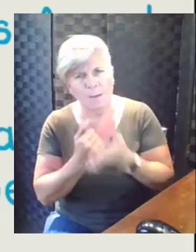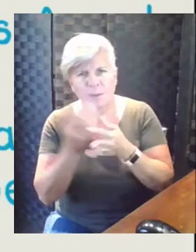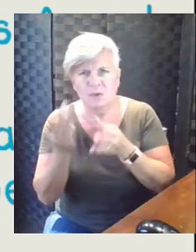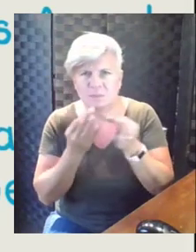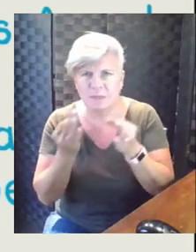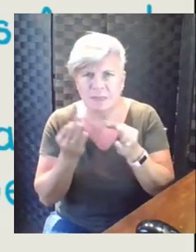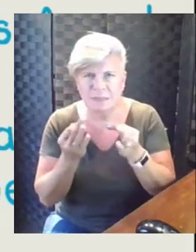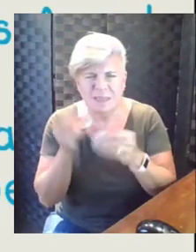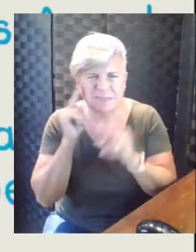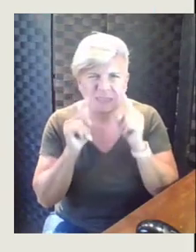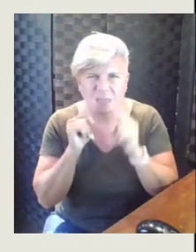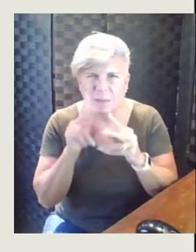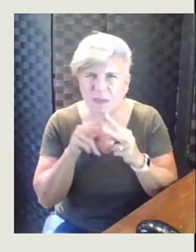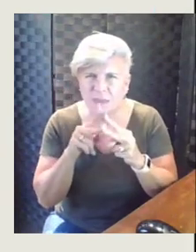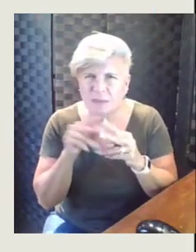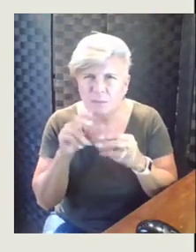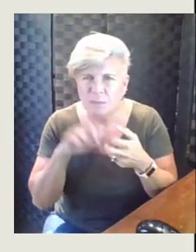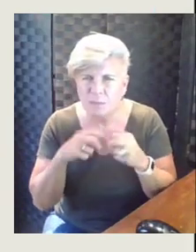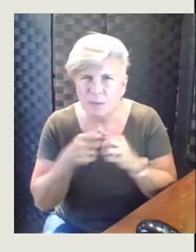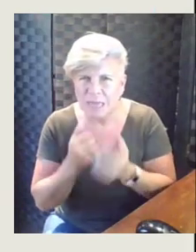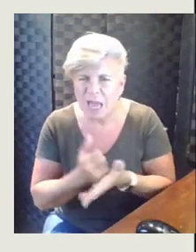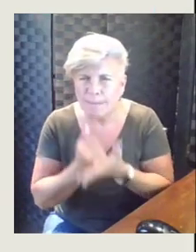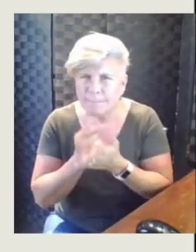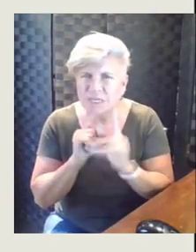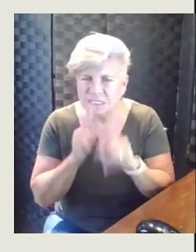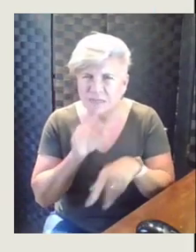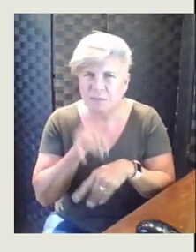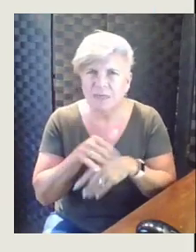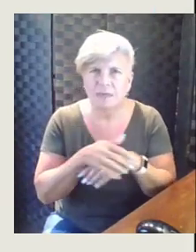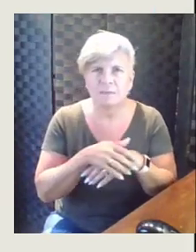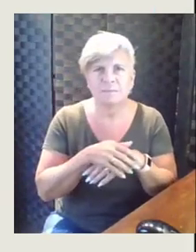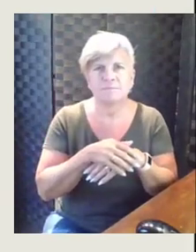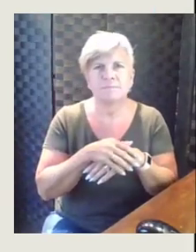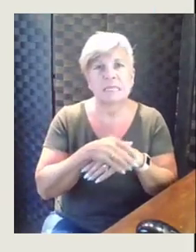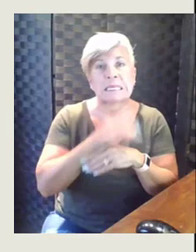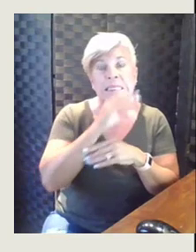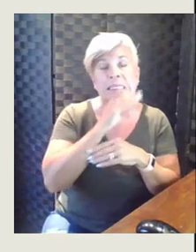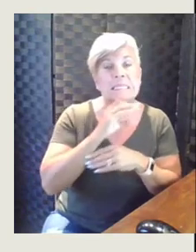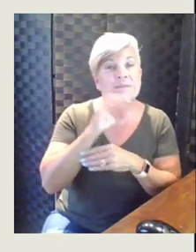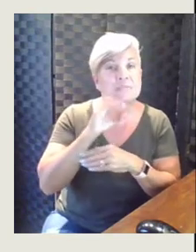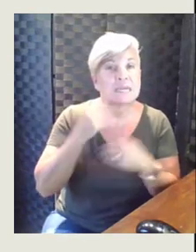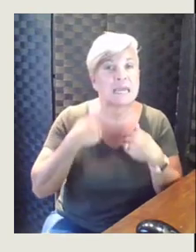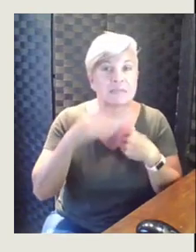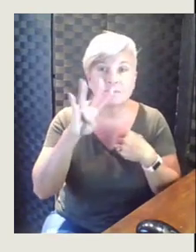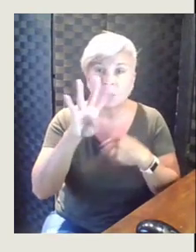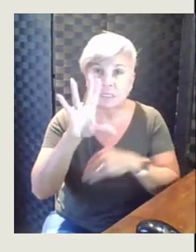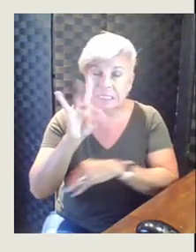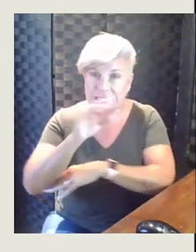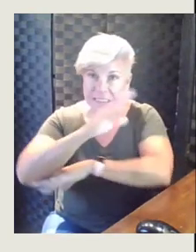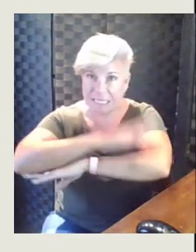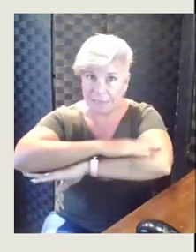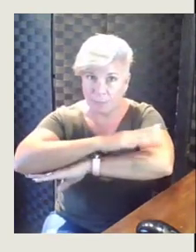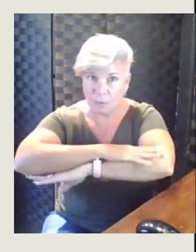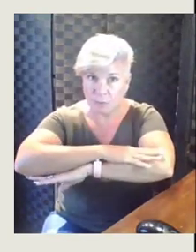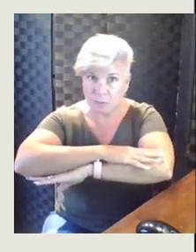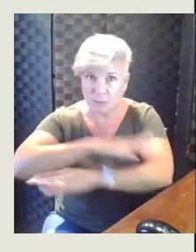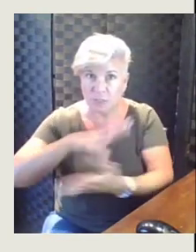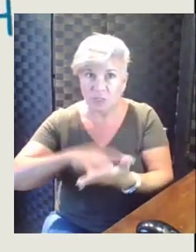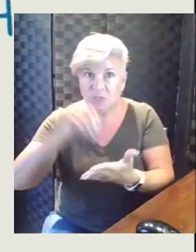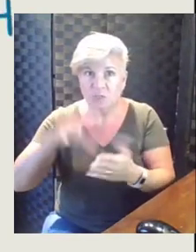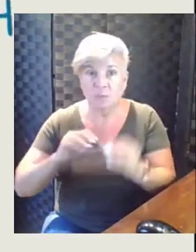explaining? Let's think about a couple of problems to help us answer that question. The cafeteria has 48